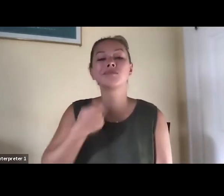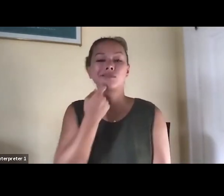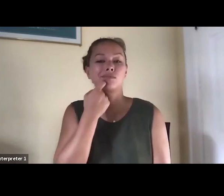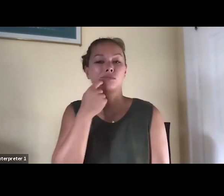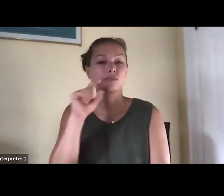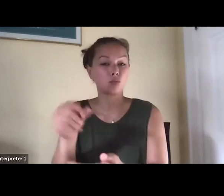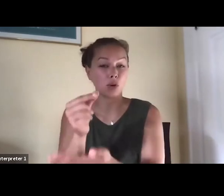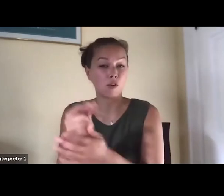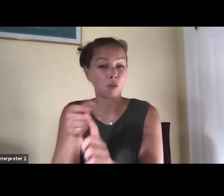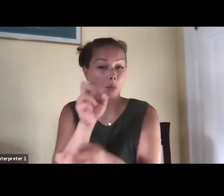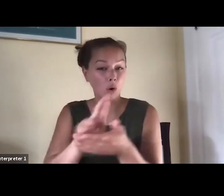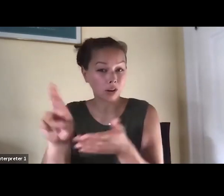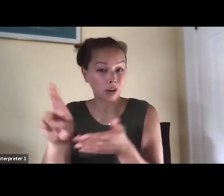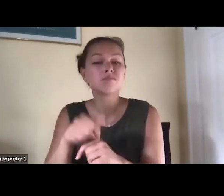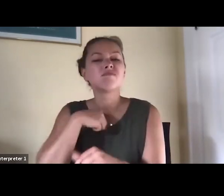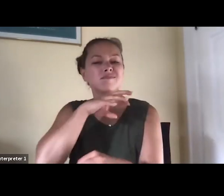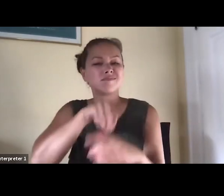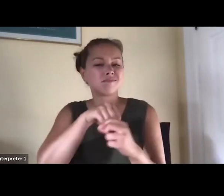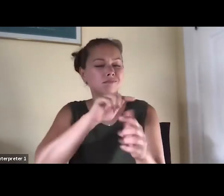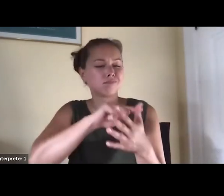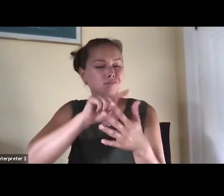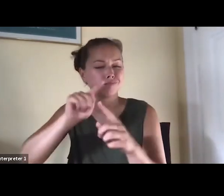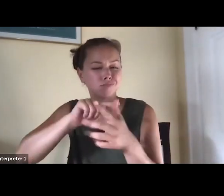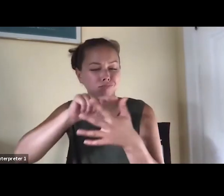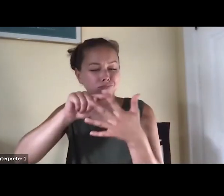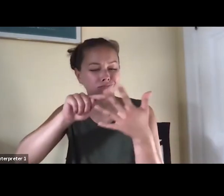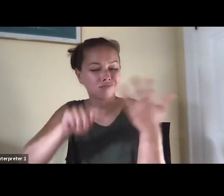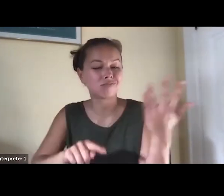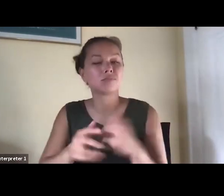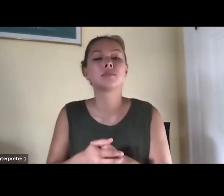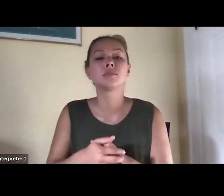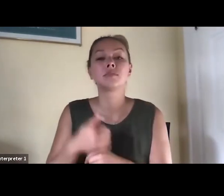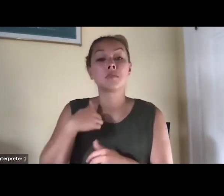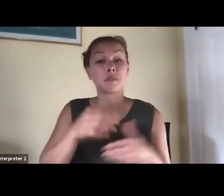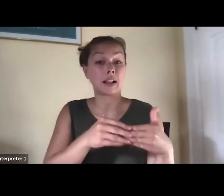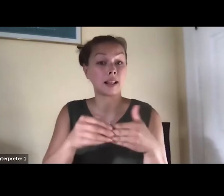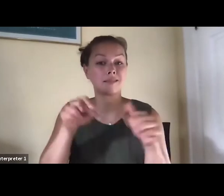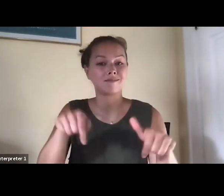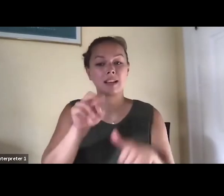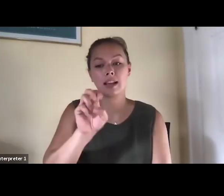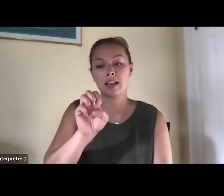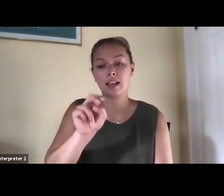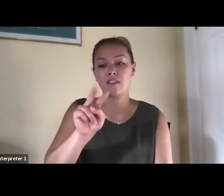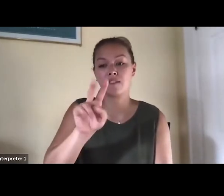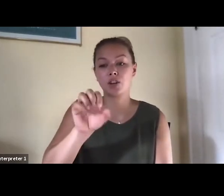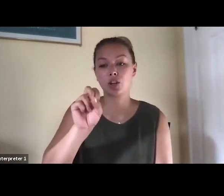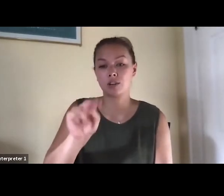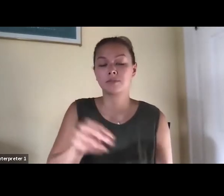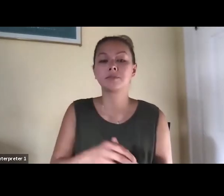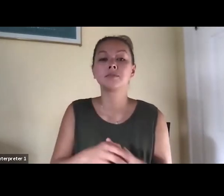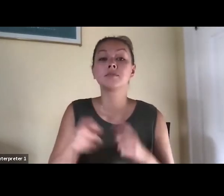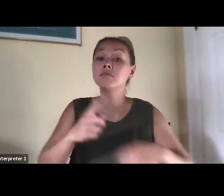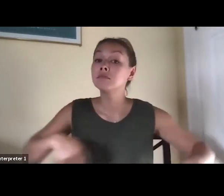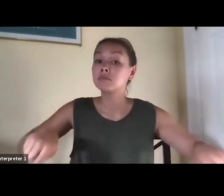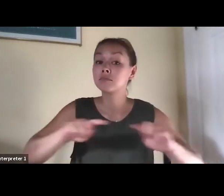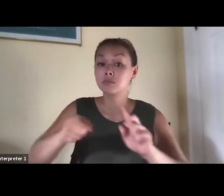Now, Envision is a two-part initiative looking to continue the action and conversation around inclusion, diversity, equity, and